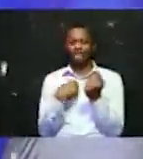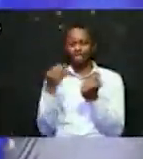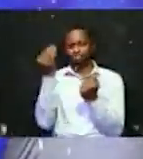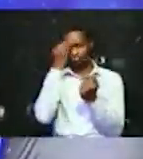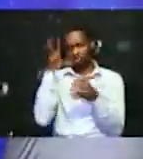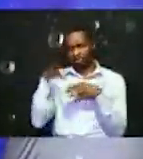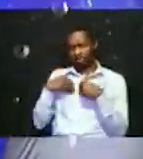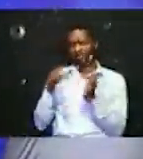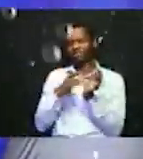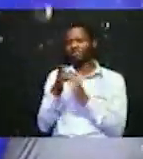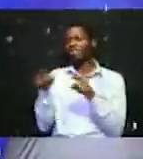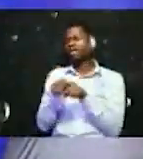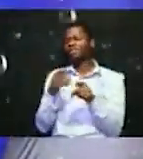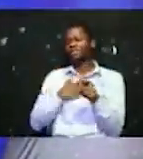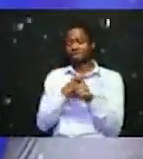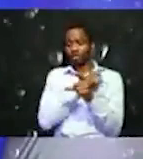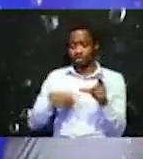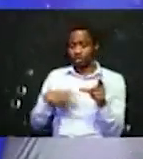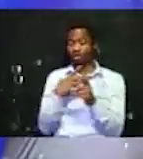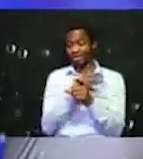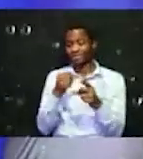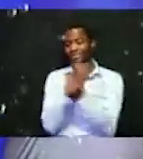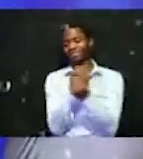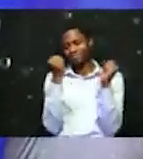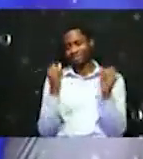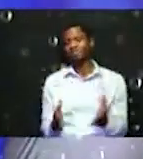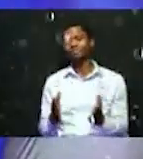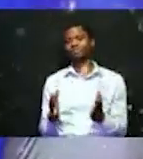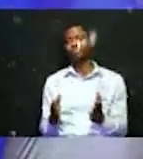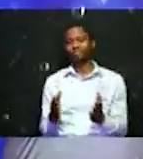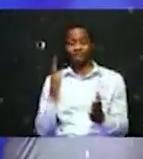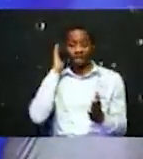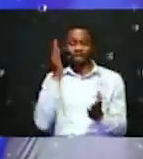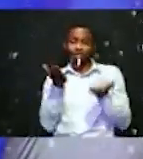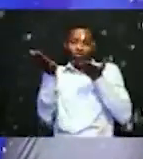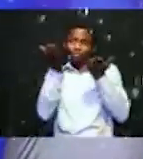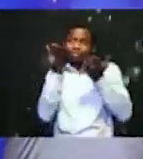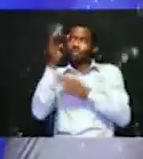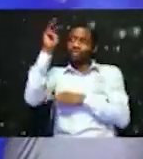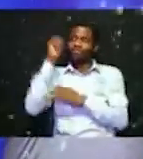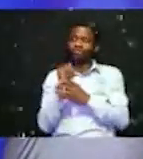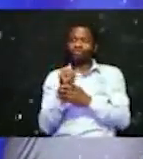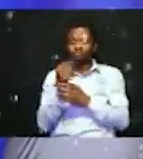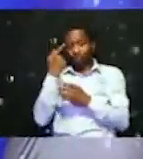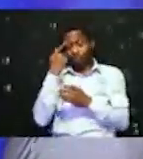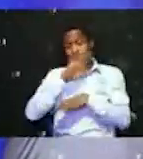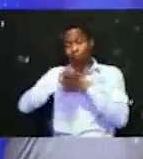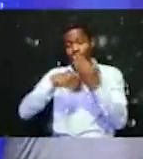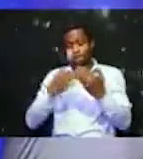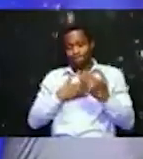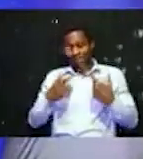Jesus as my Lord and Savior. I will serve him for the rest of